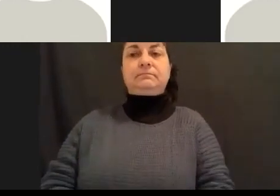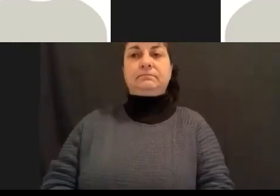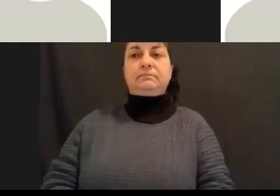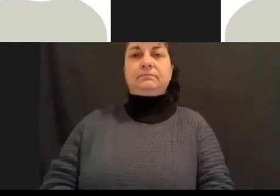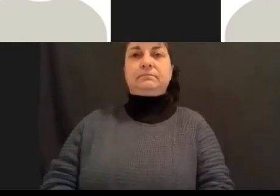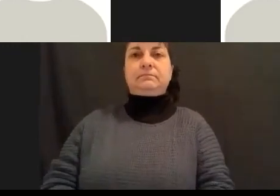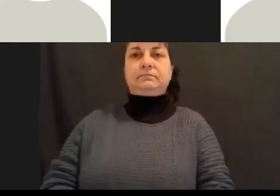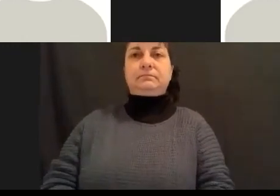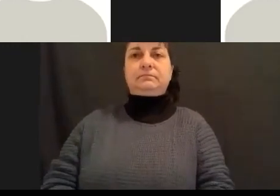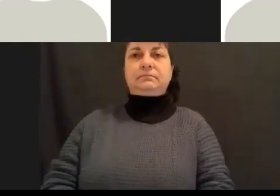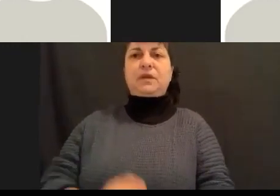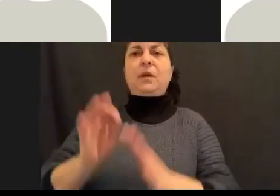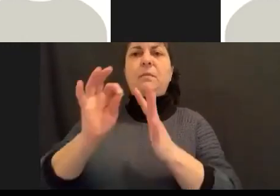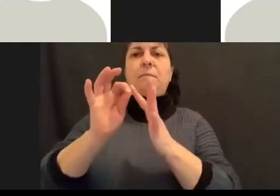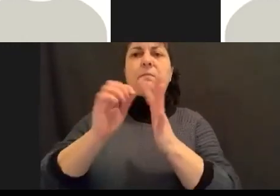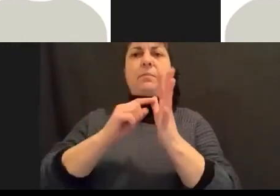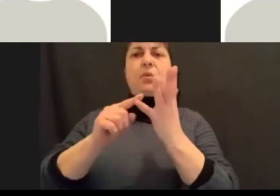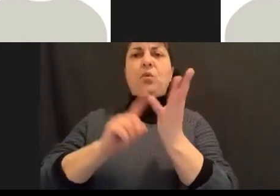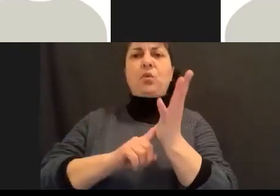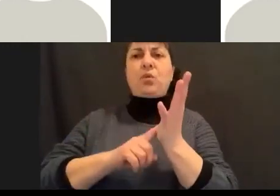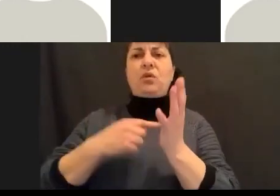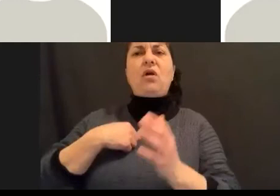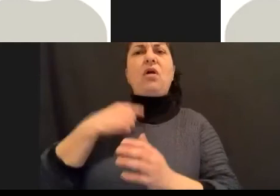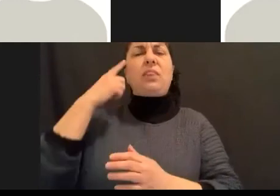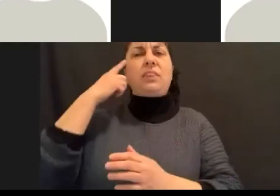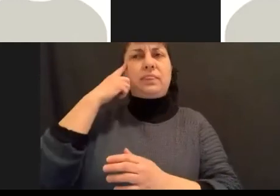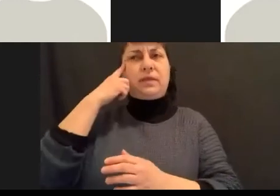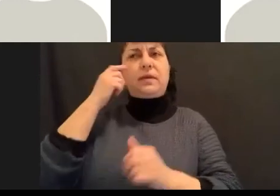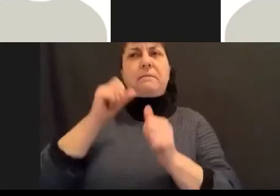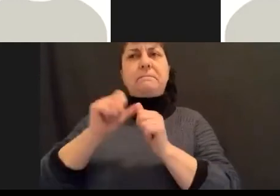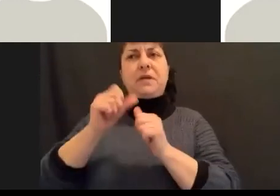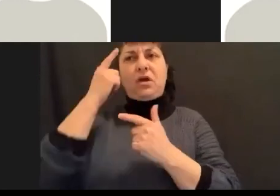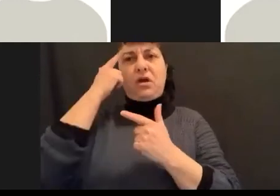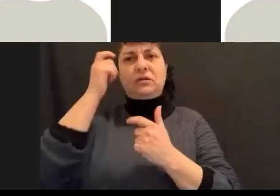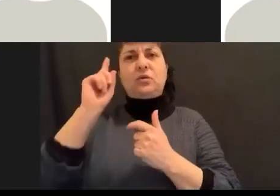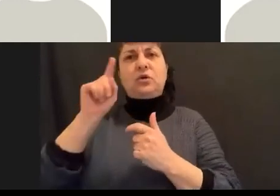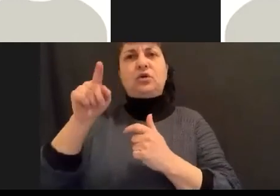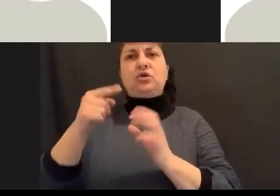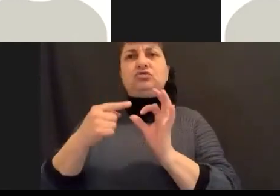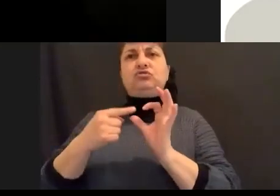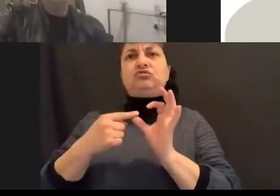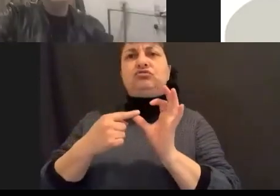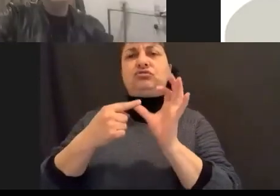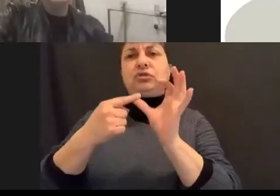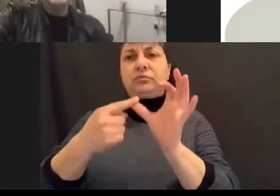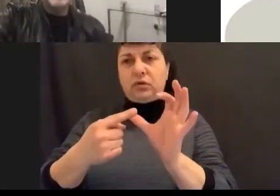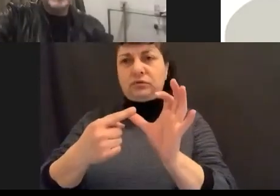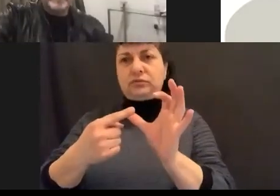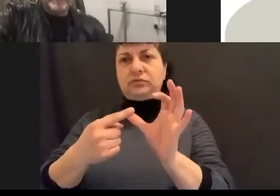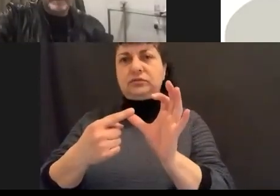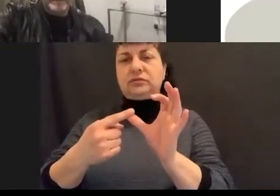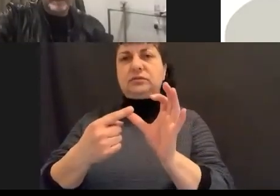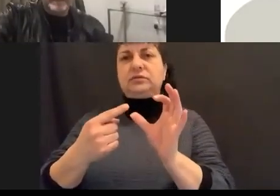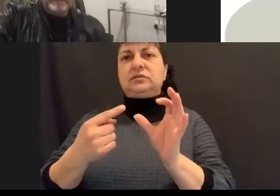Paul, it might be worth just responding in relation to people receiving text messages and